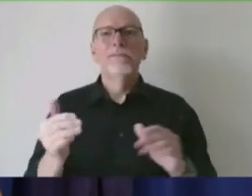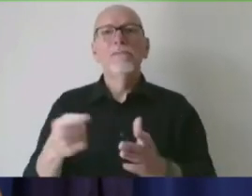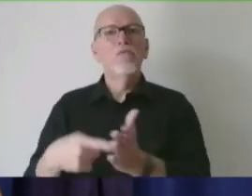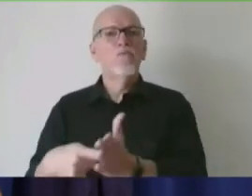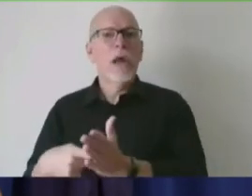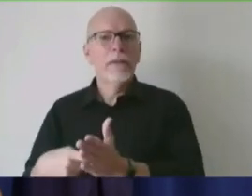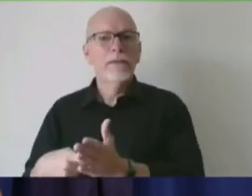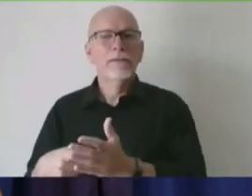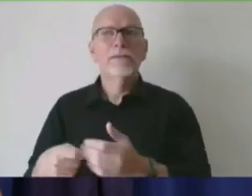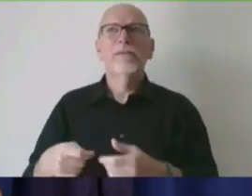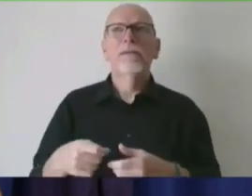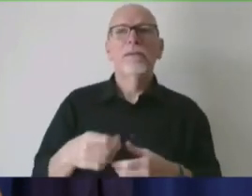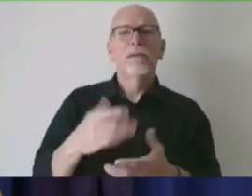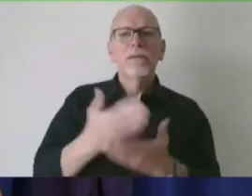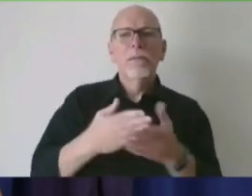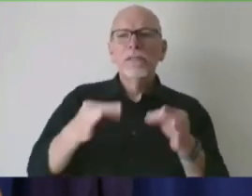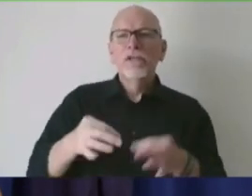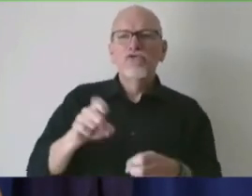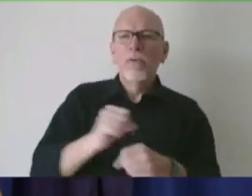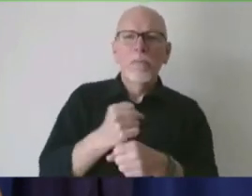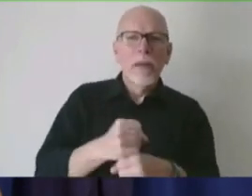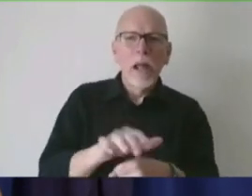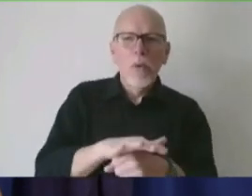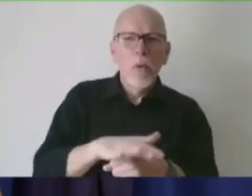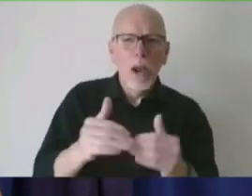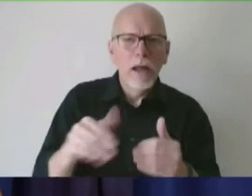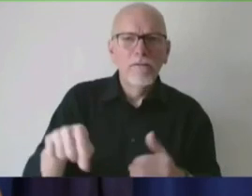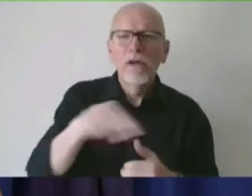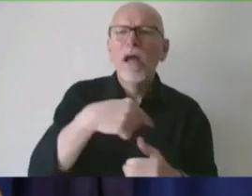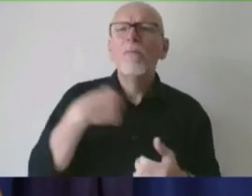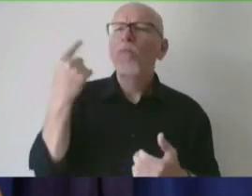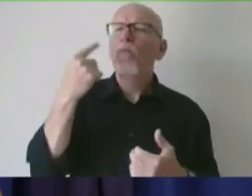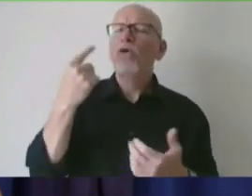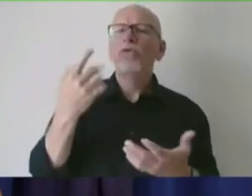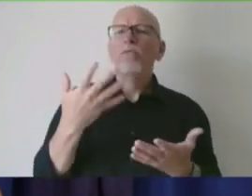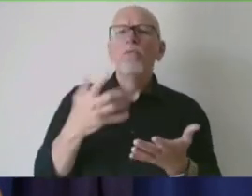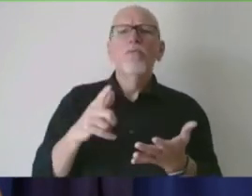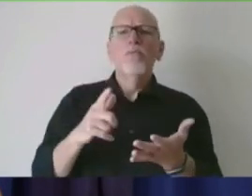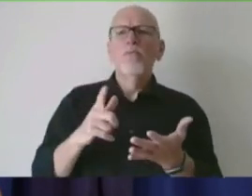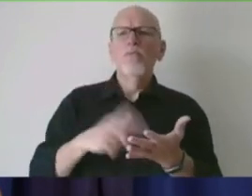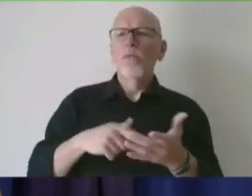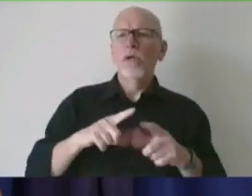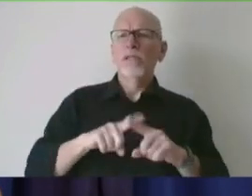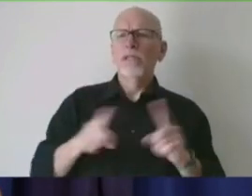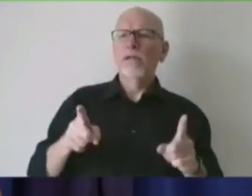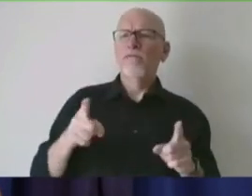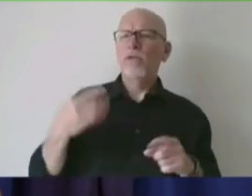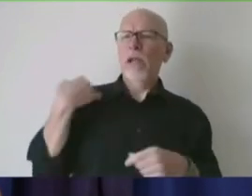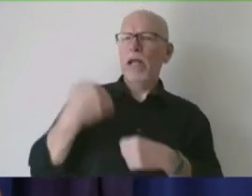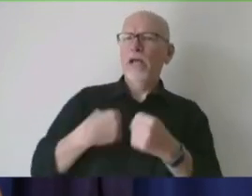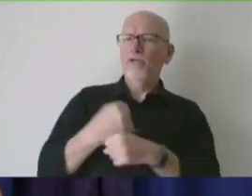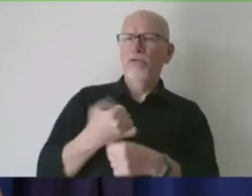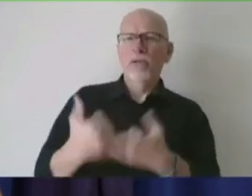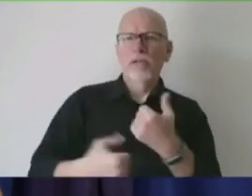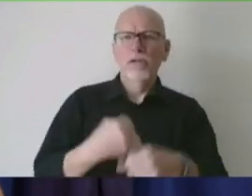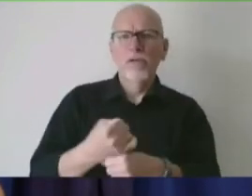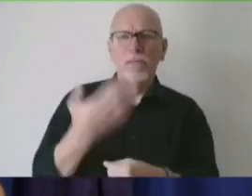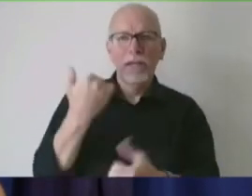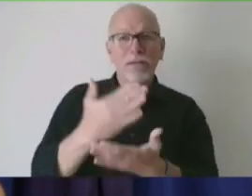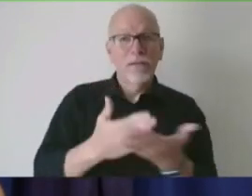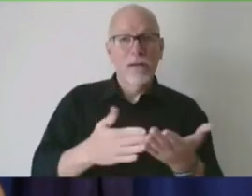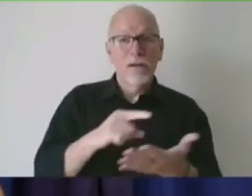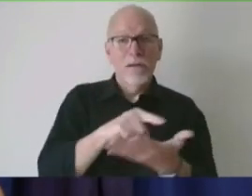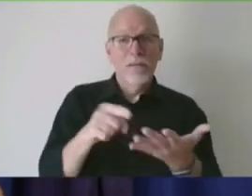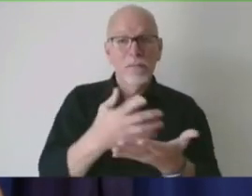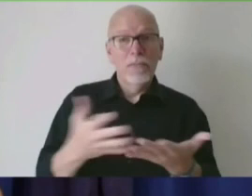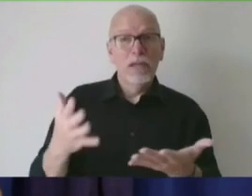requirements, and that these decisions should be made on a local level. So I'm just wondering, what's the difference between last year and this year when some of these things